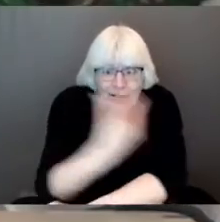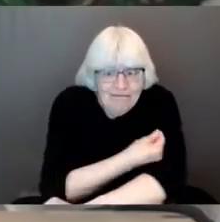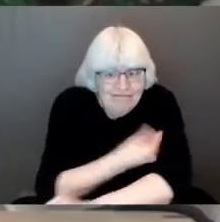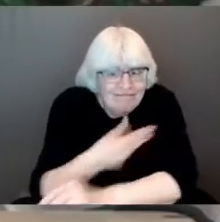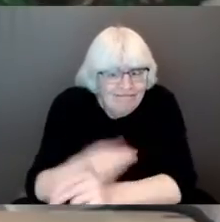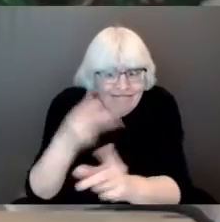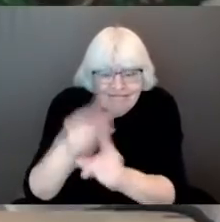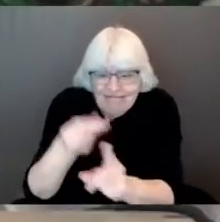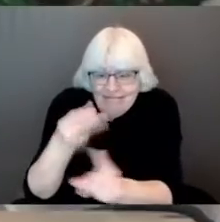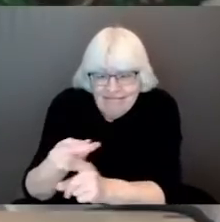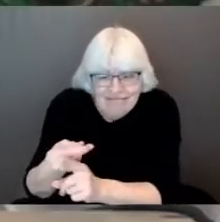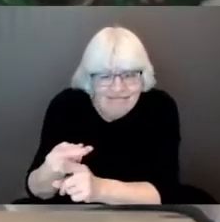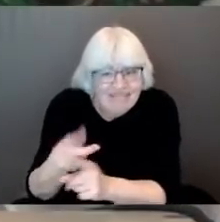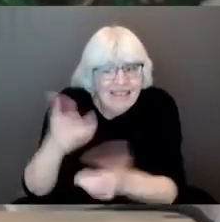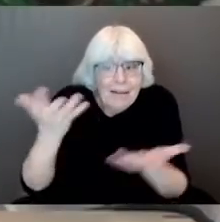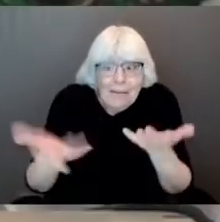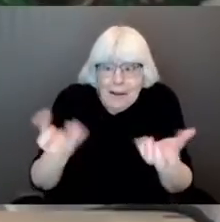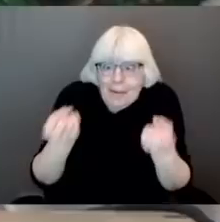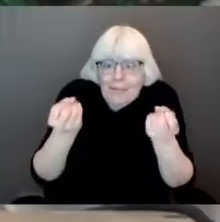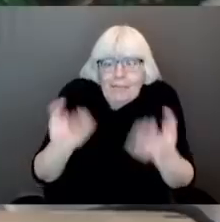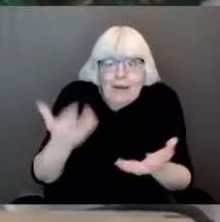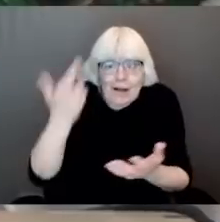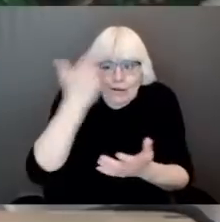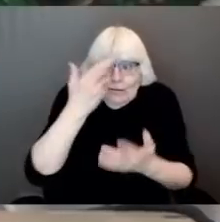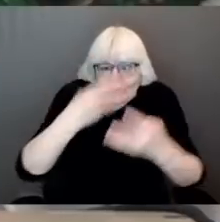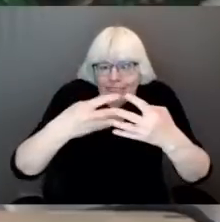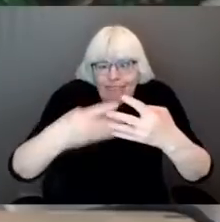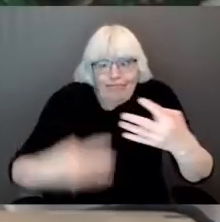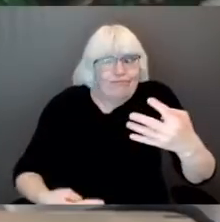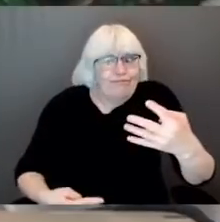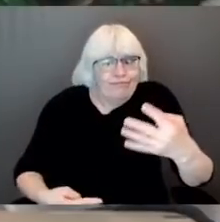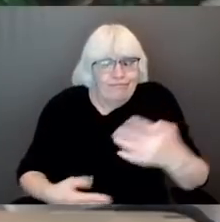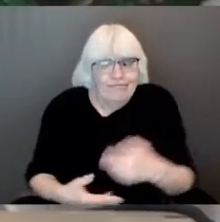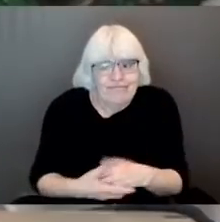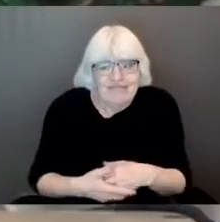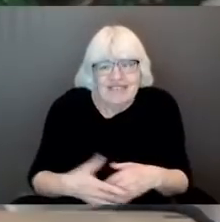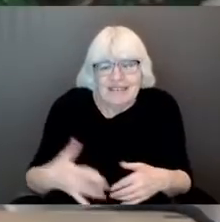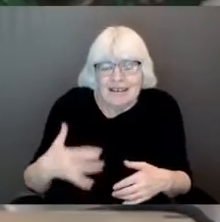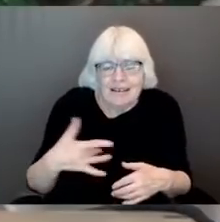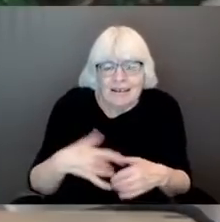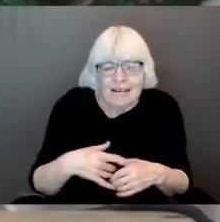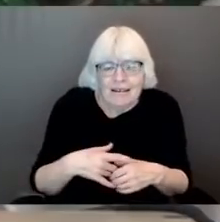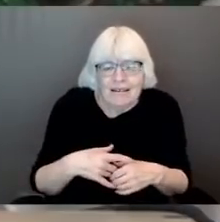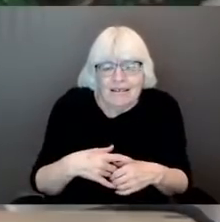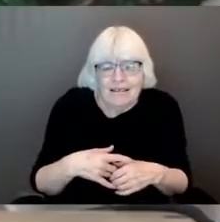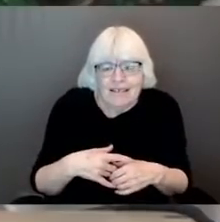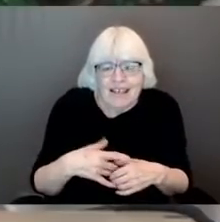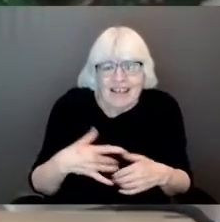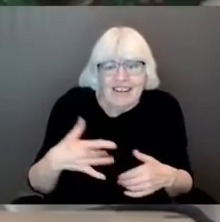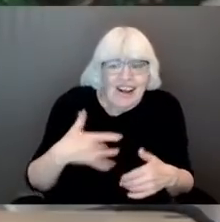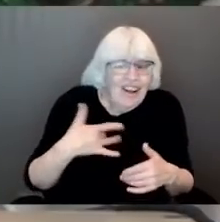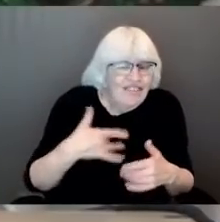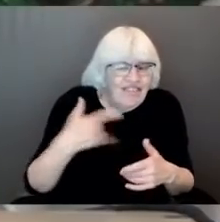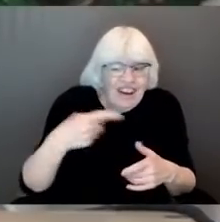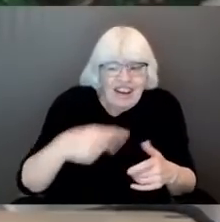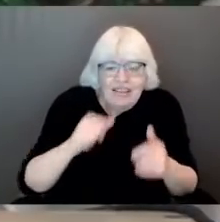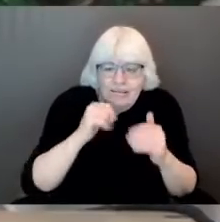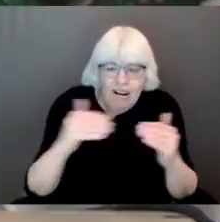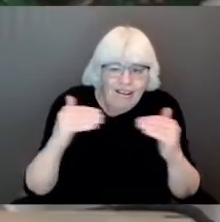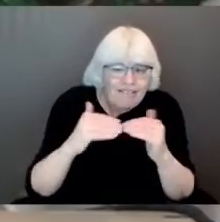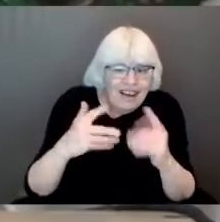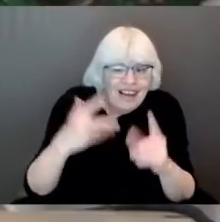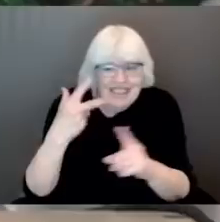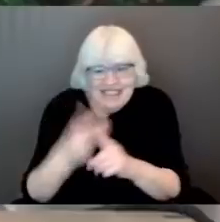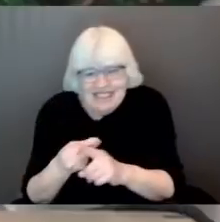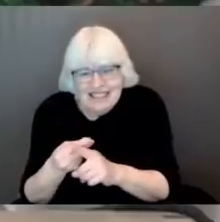feel they're kind of unfairly impacted in that regard. So we're trying to do everything we can to keep some